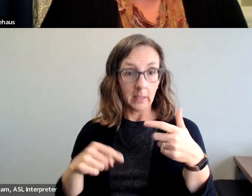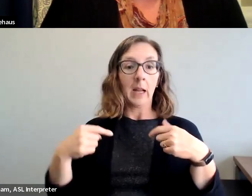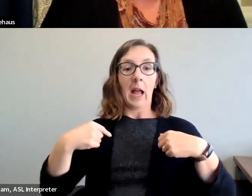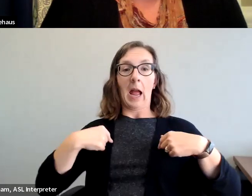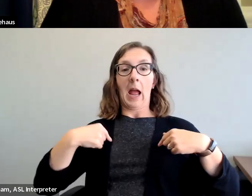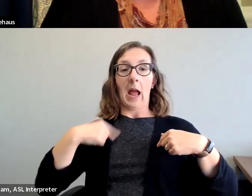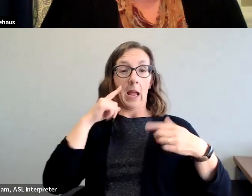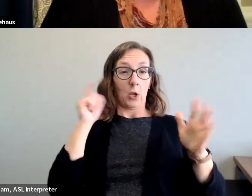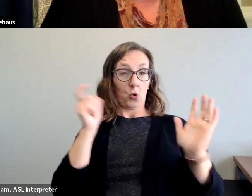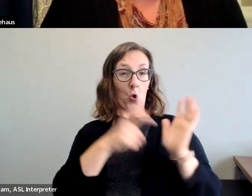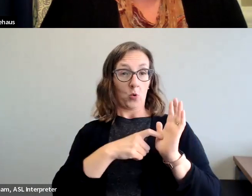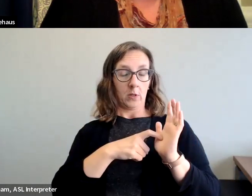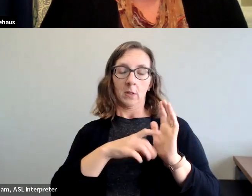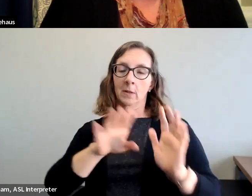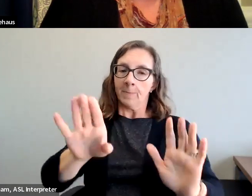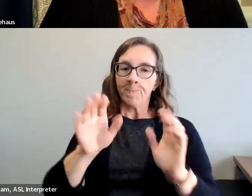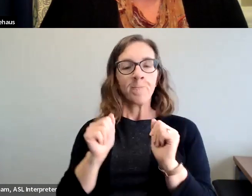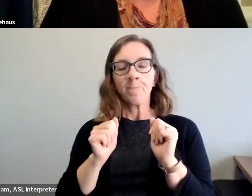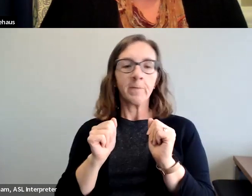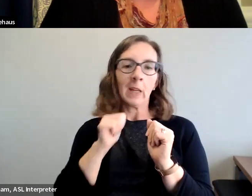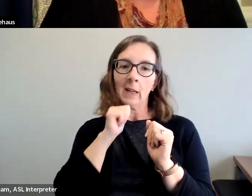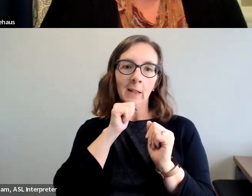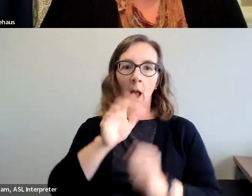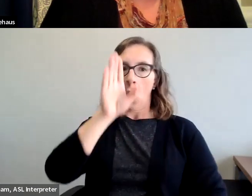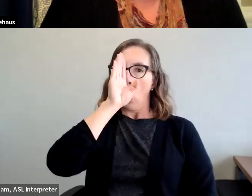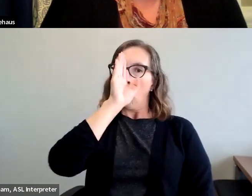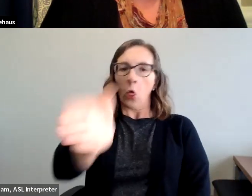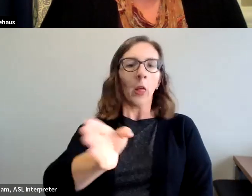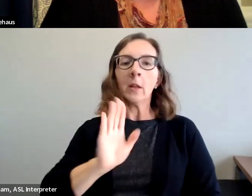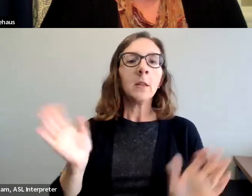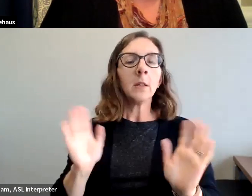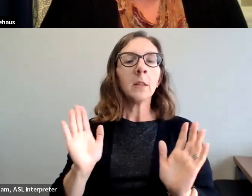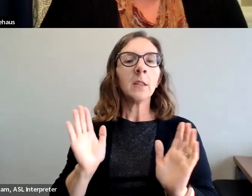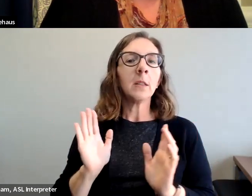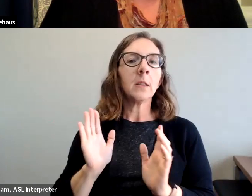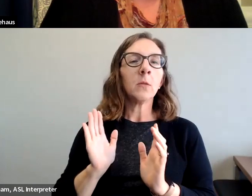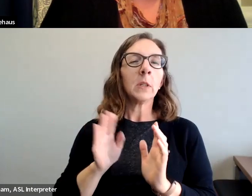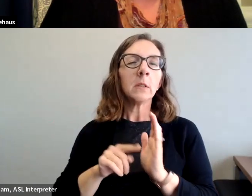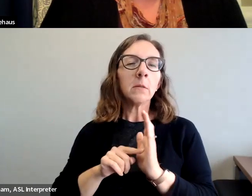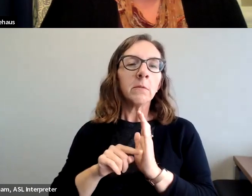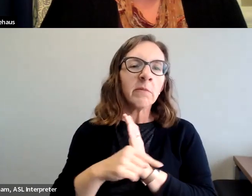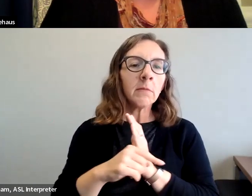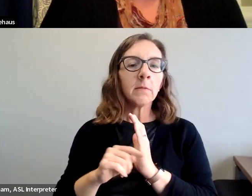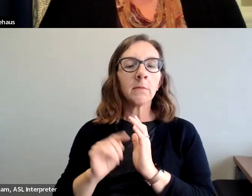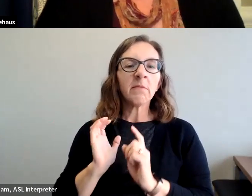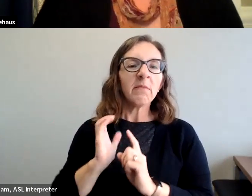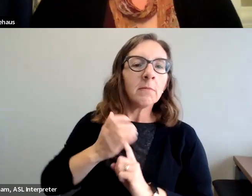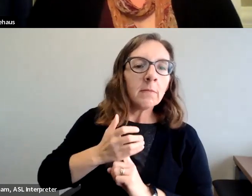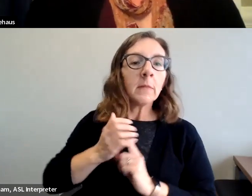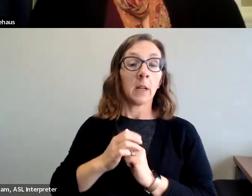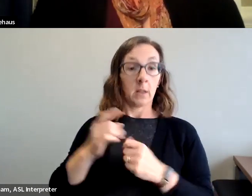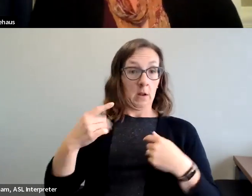noticed anything, and like I said, it was not blatant, but during the time I was raising my